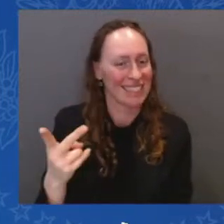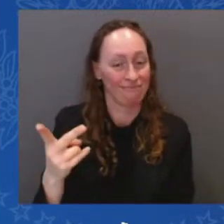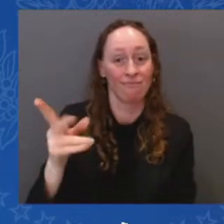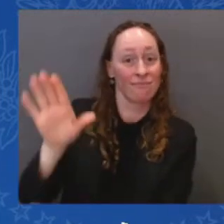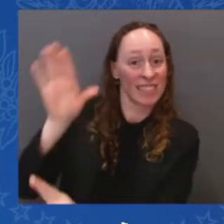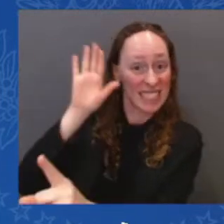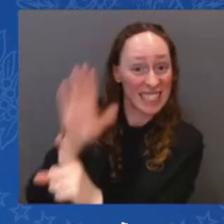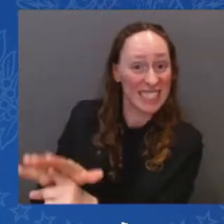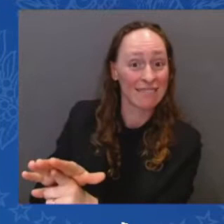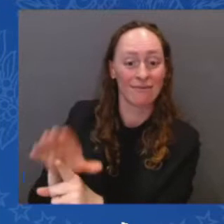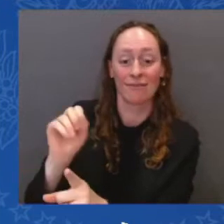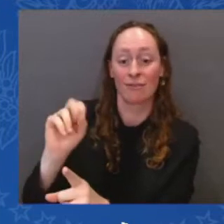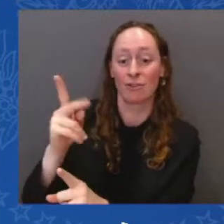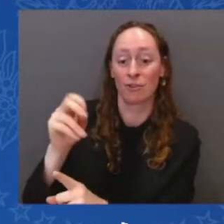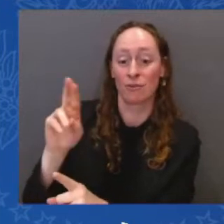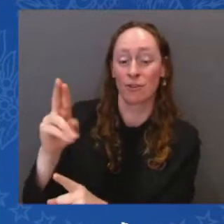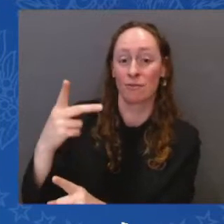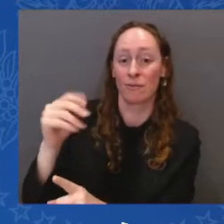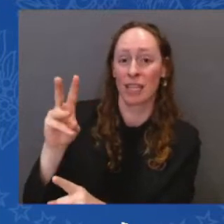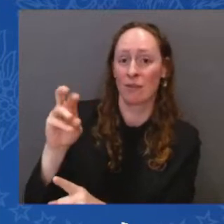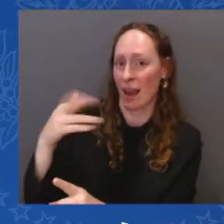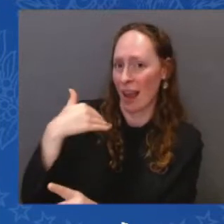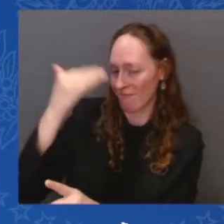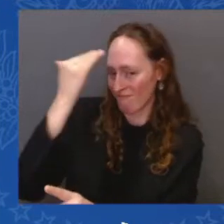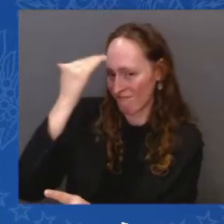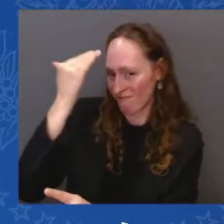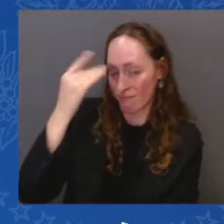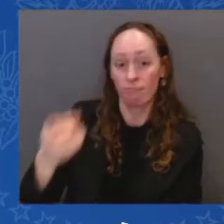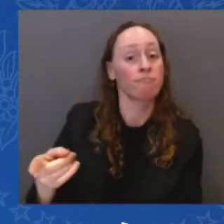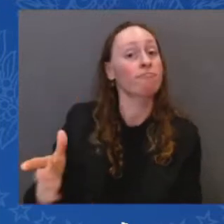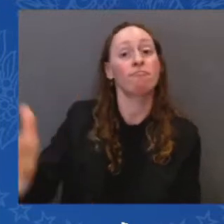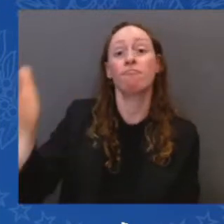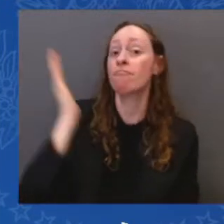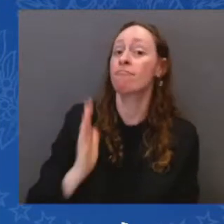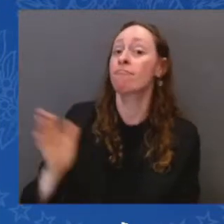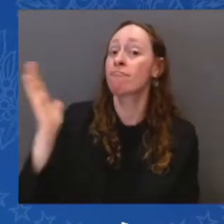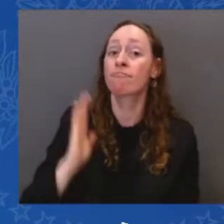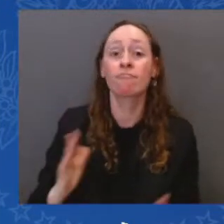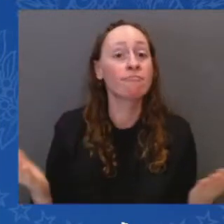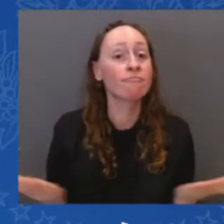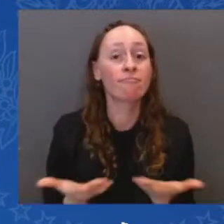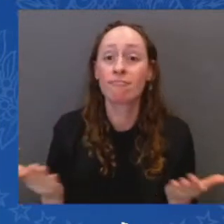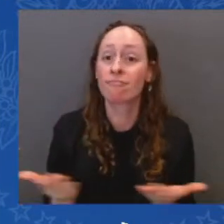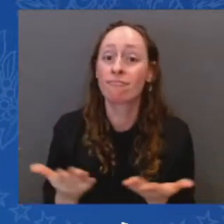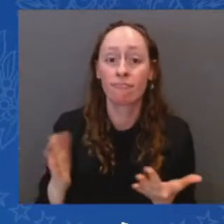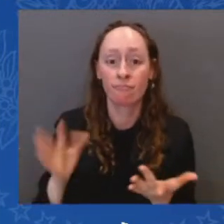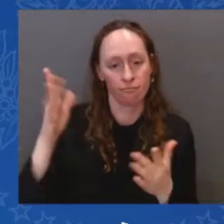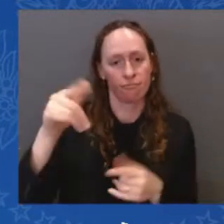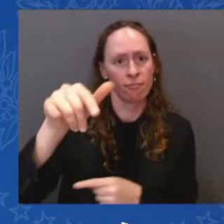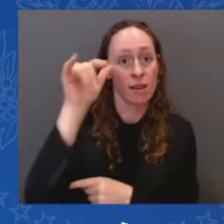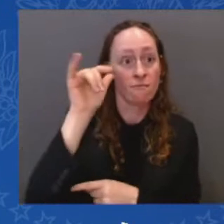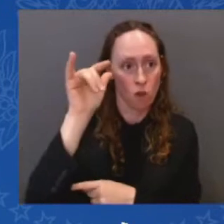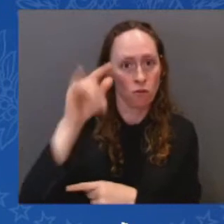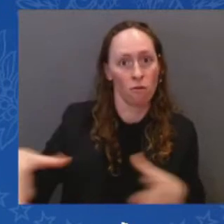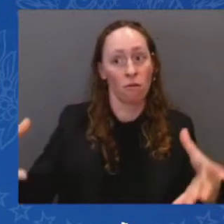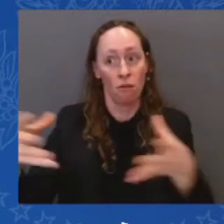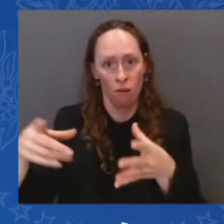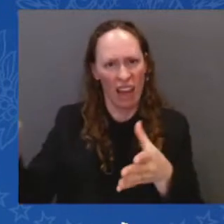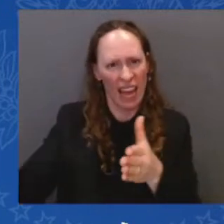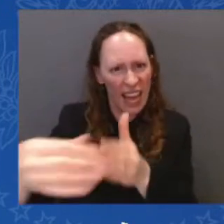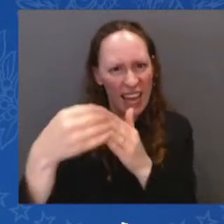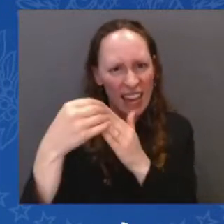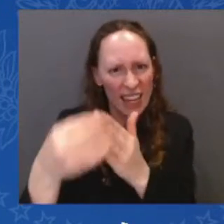was the commander of my air component. And he led forces in combat during the air campaign against ISIS